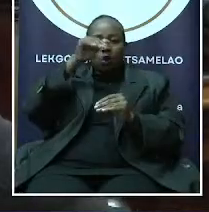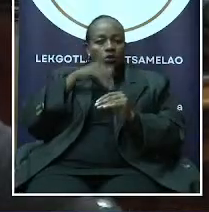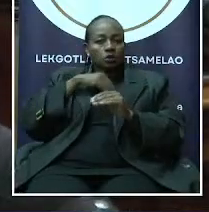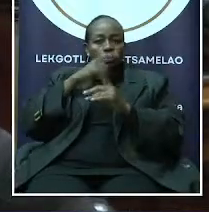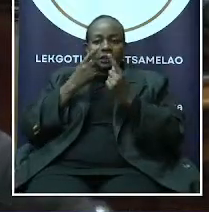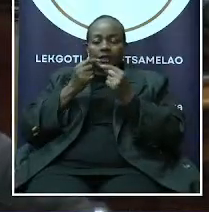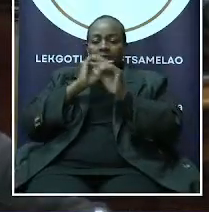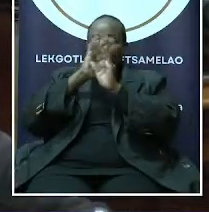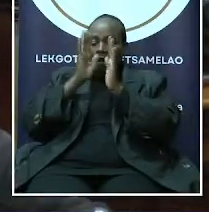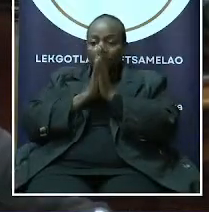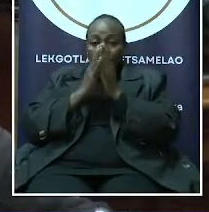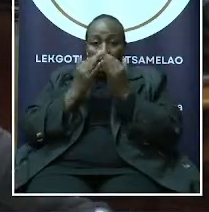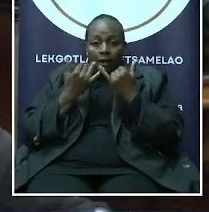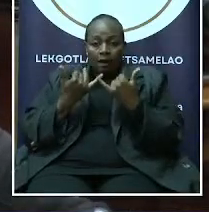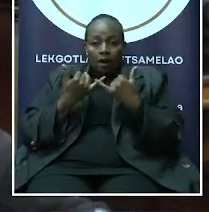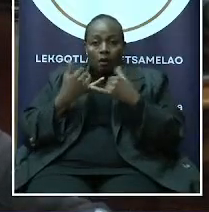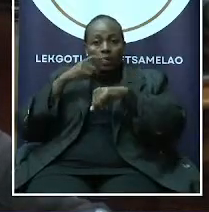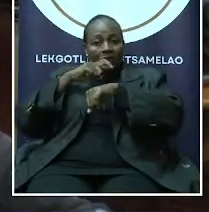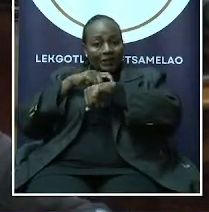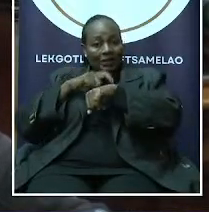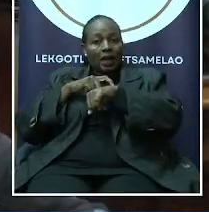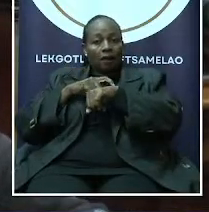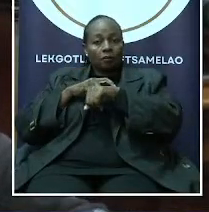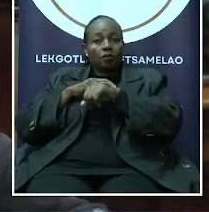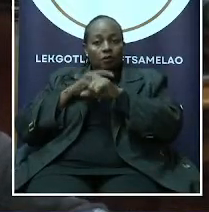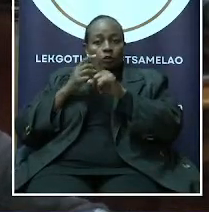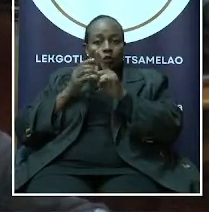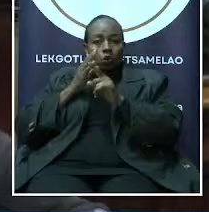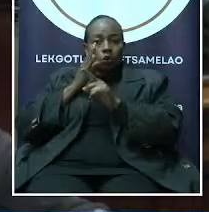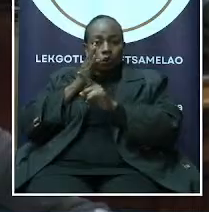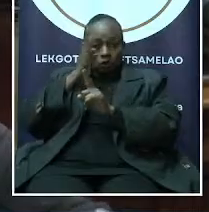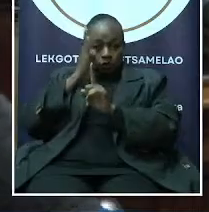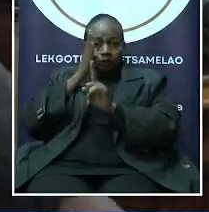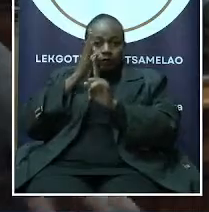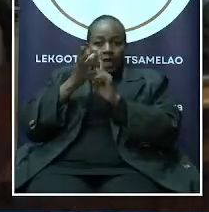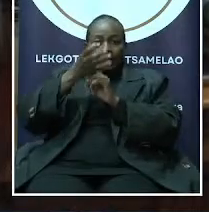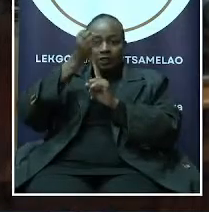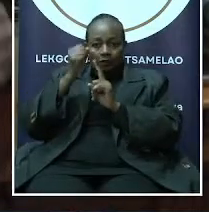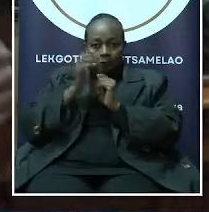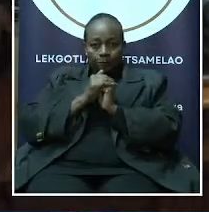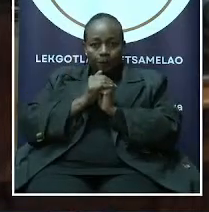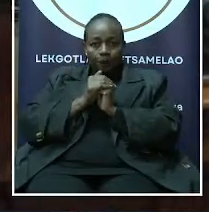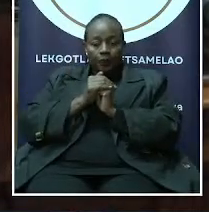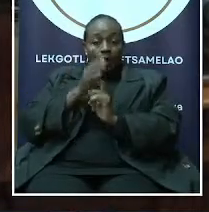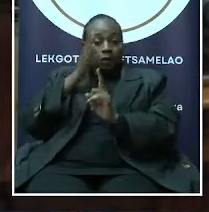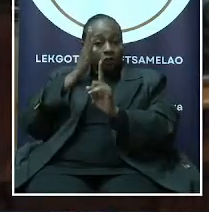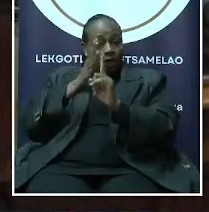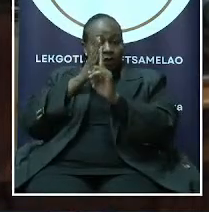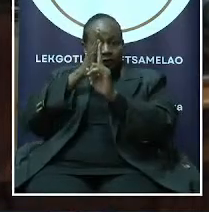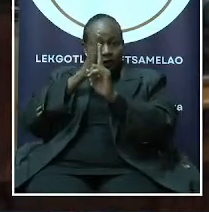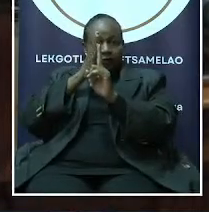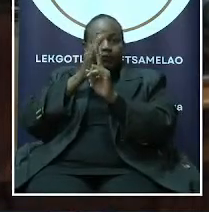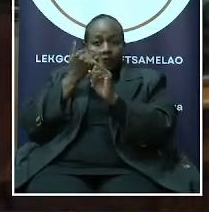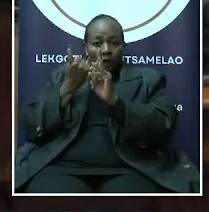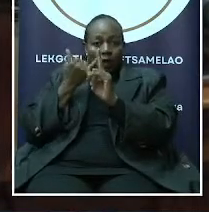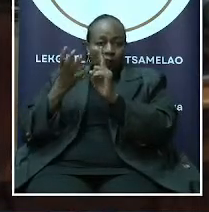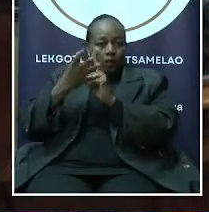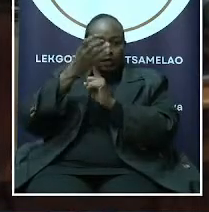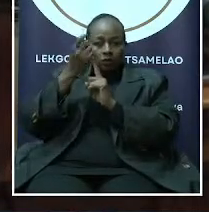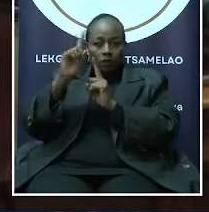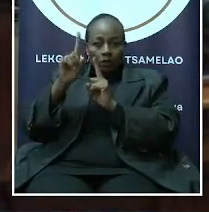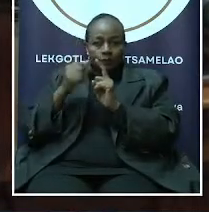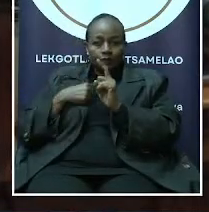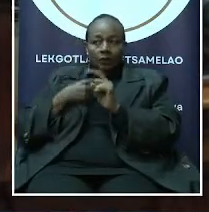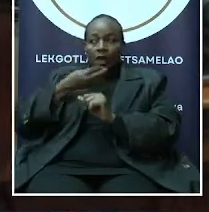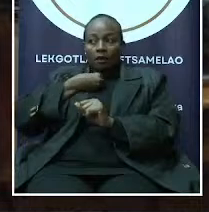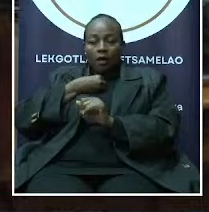everything. Now it's a time for direction. And my input to the direction that this house should take is that